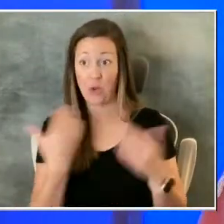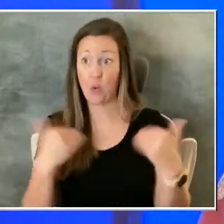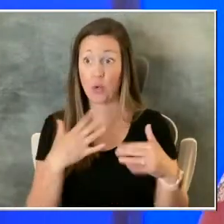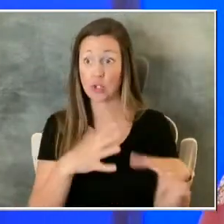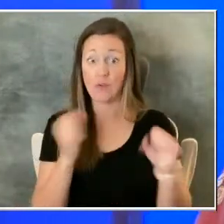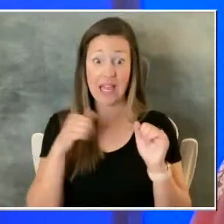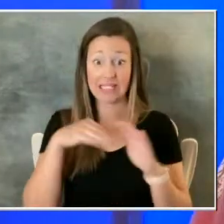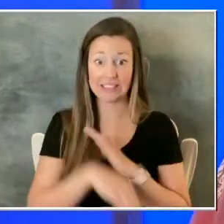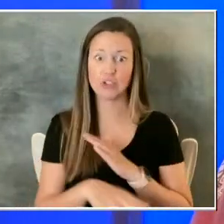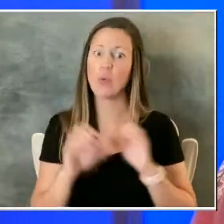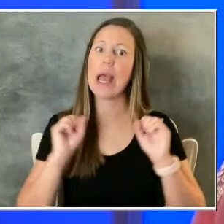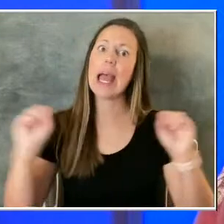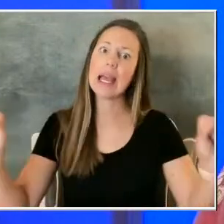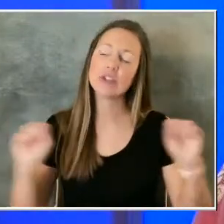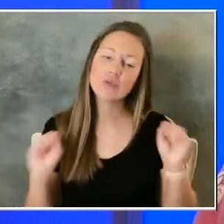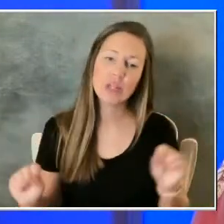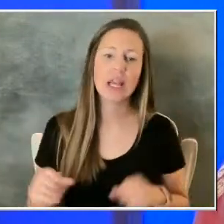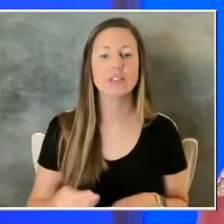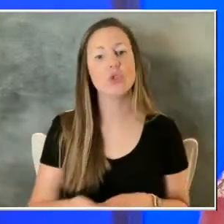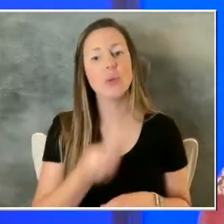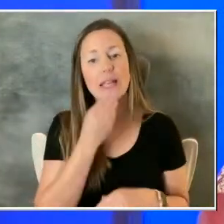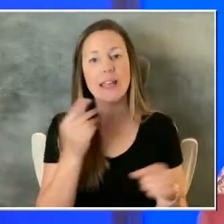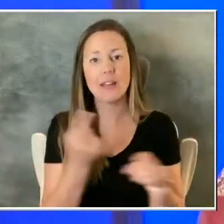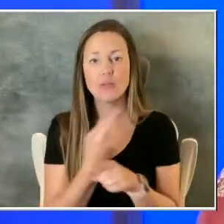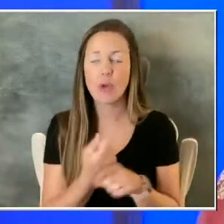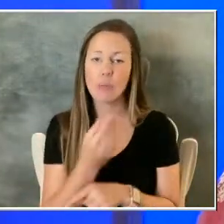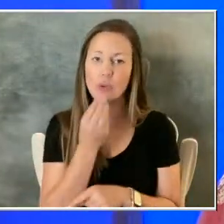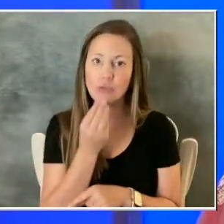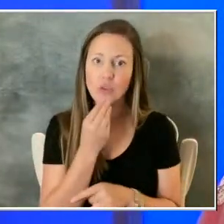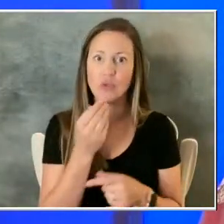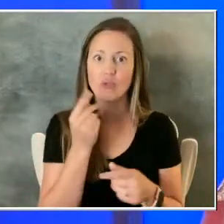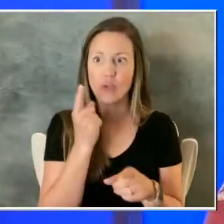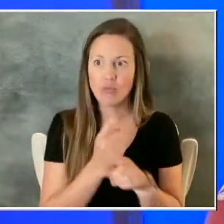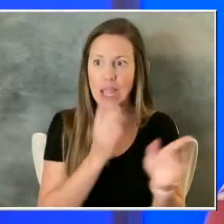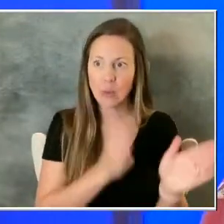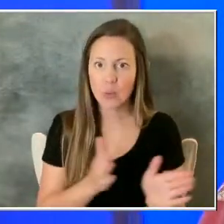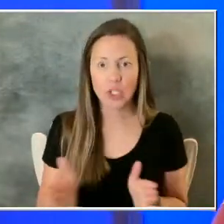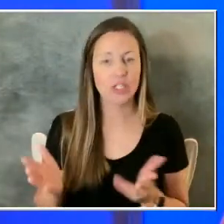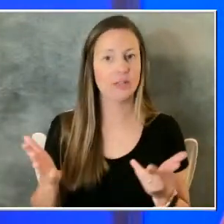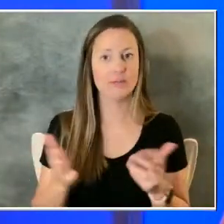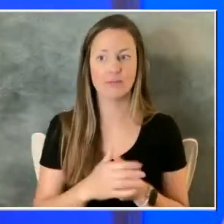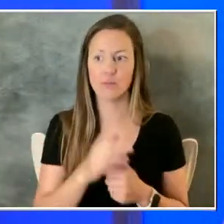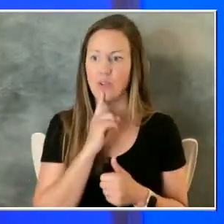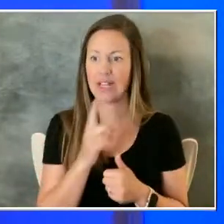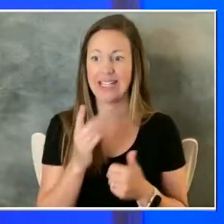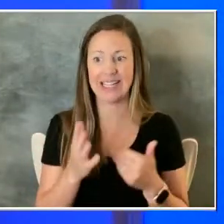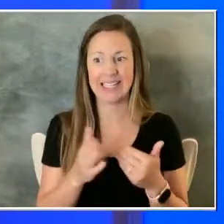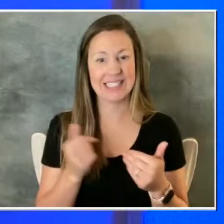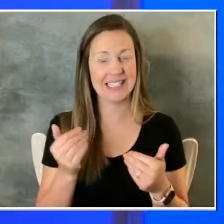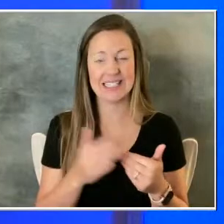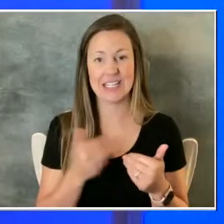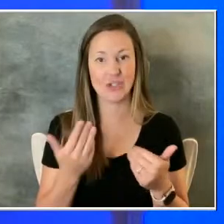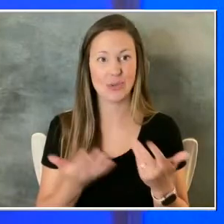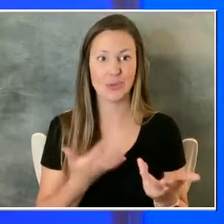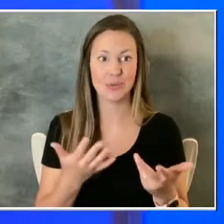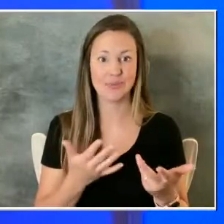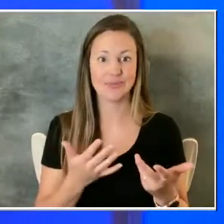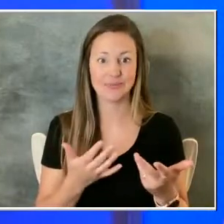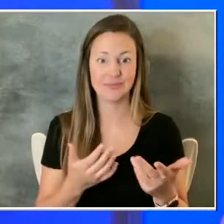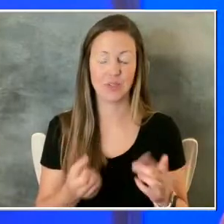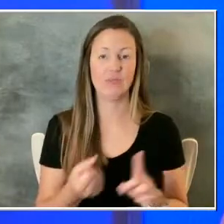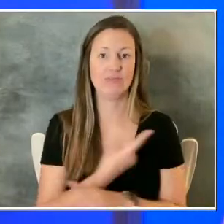Exercise. Eat the proper food in the order it should be eaten, because it's so easy to get away from those